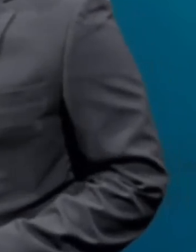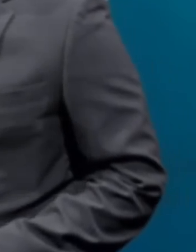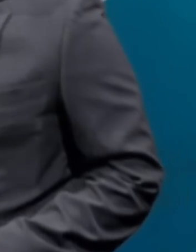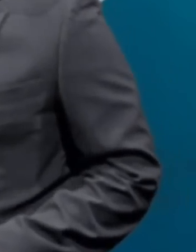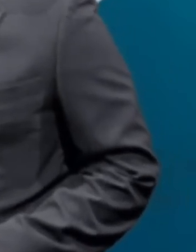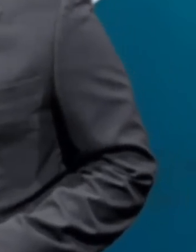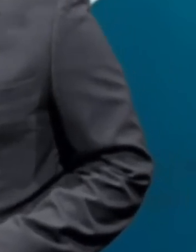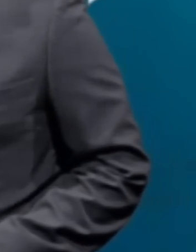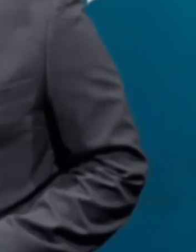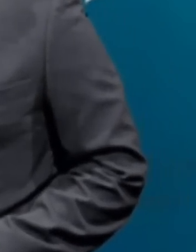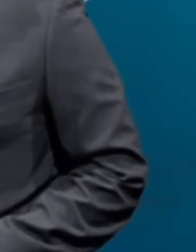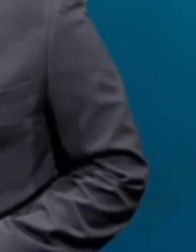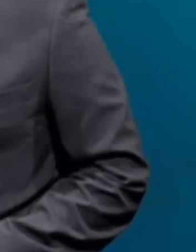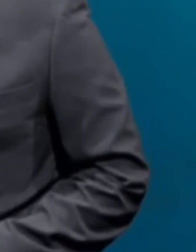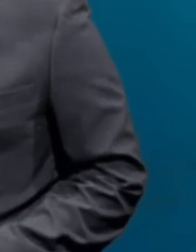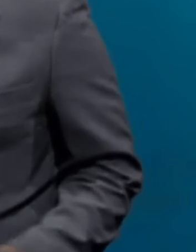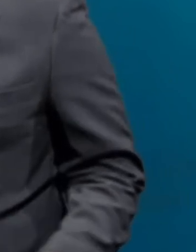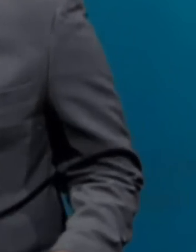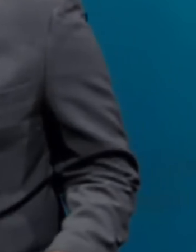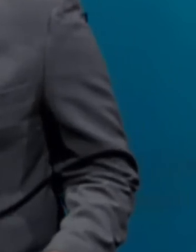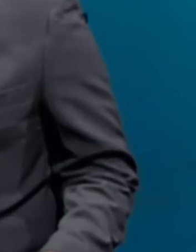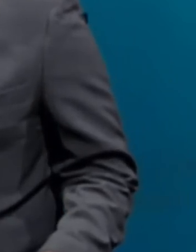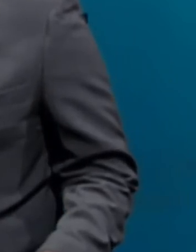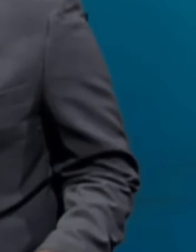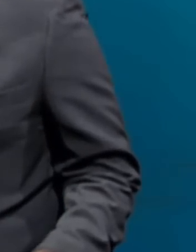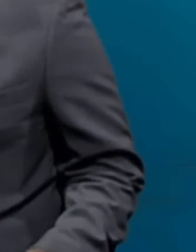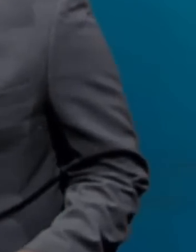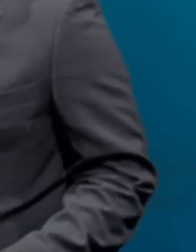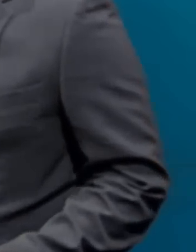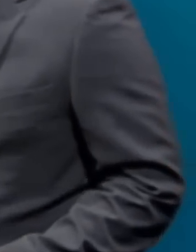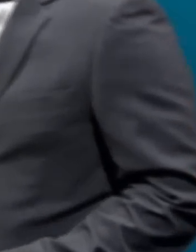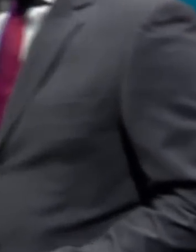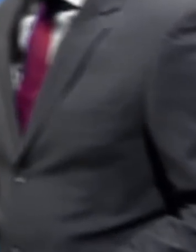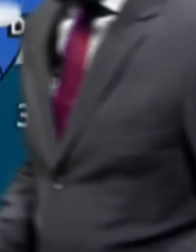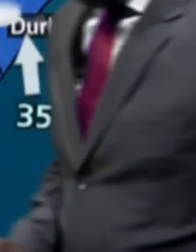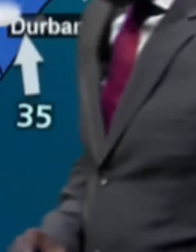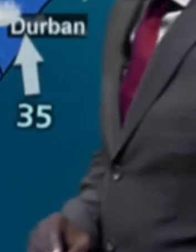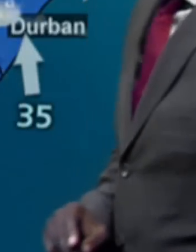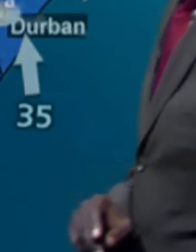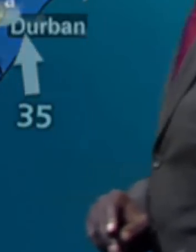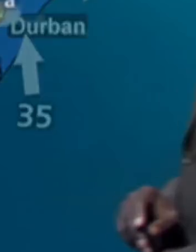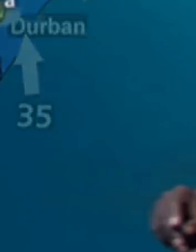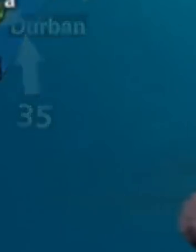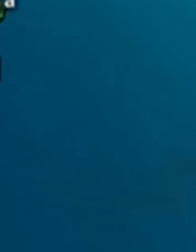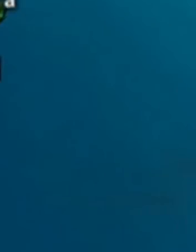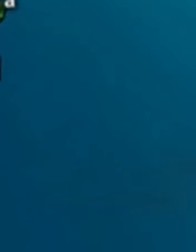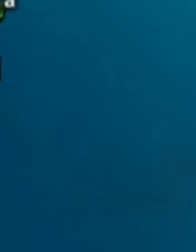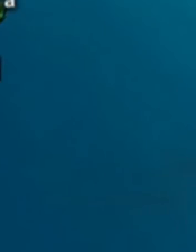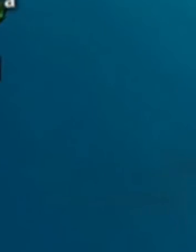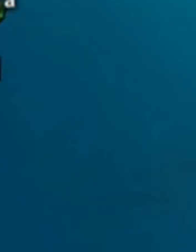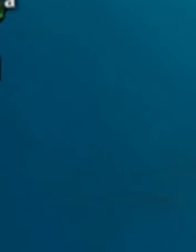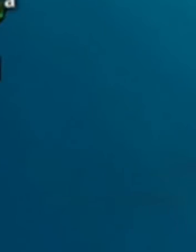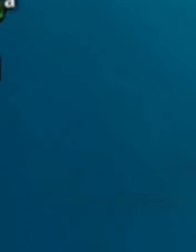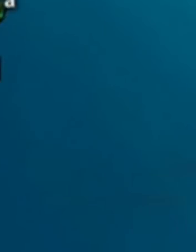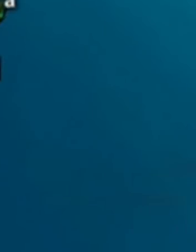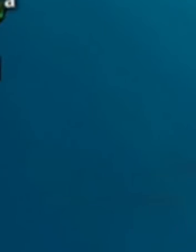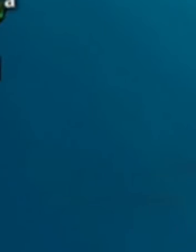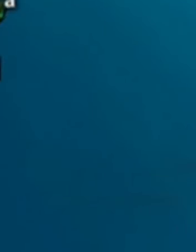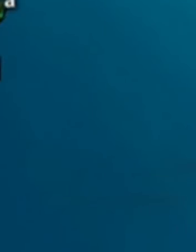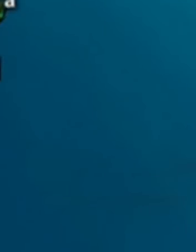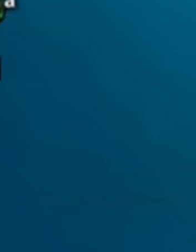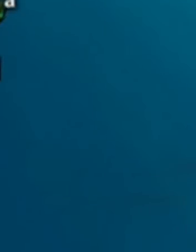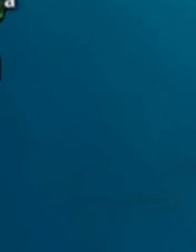tse kgethileng ka ro kapa prima ho hlokomela hore fela e tebele fela mafasana a jeleng a duma ka thoko ho mabopo ho sontse go banala fela mo sa ka ba bora blipi ba tse